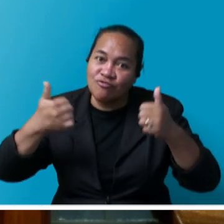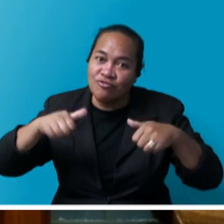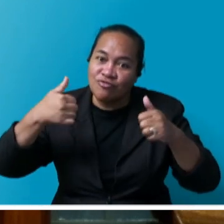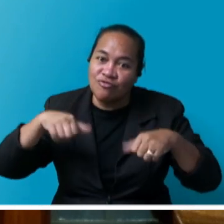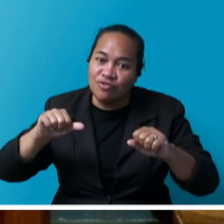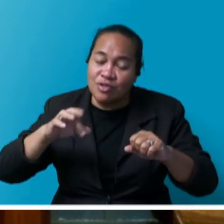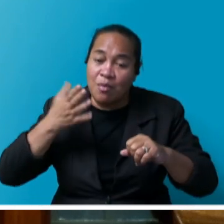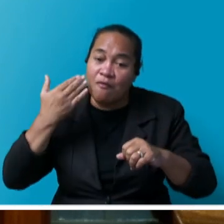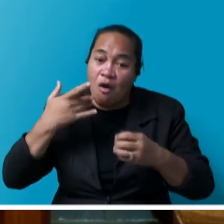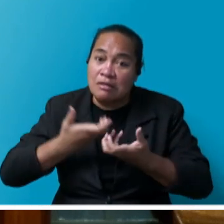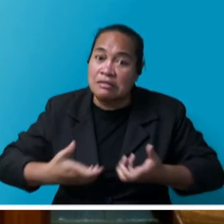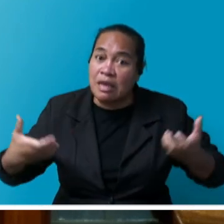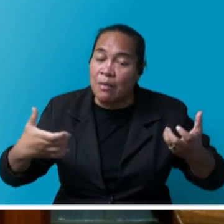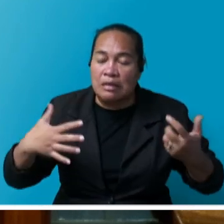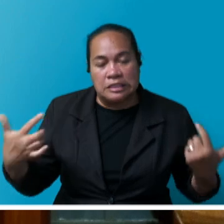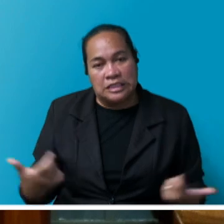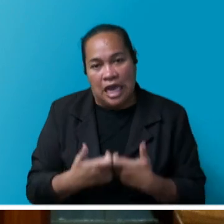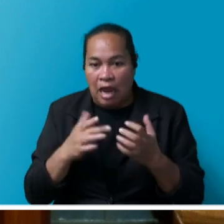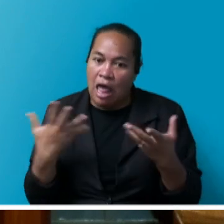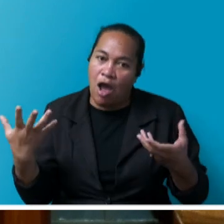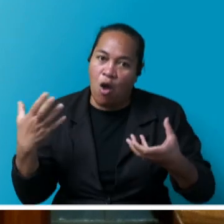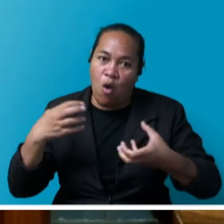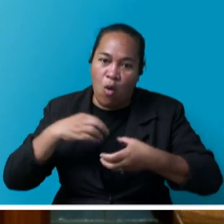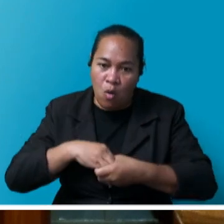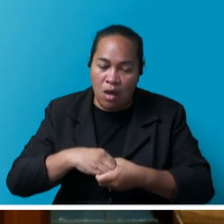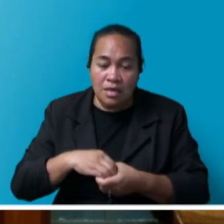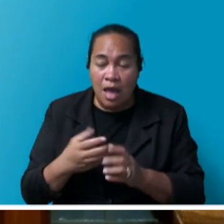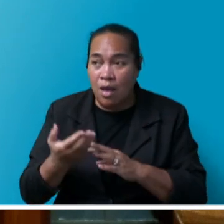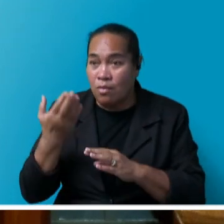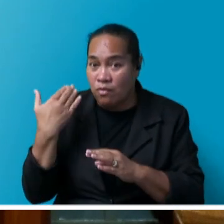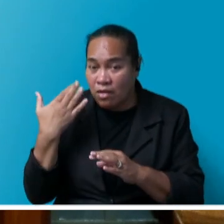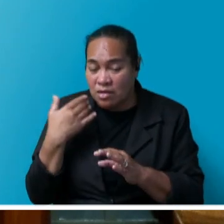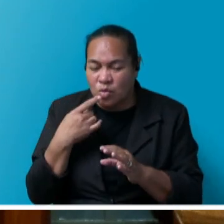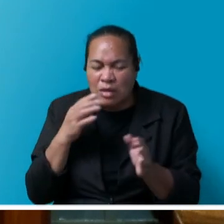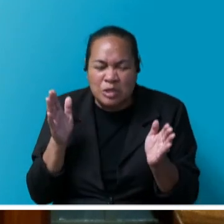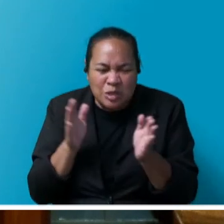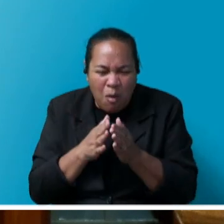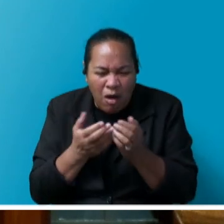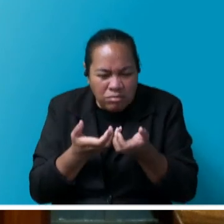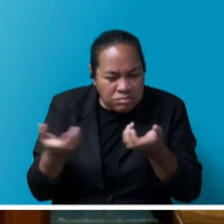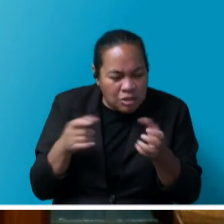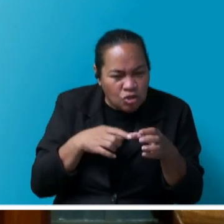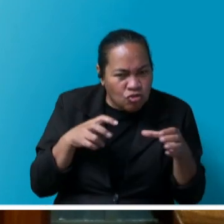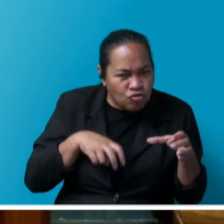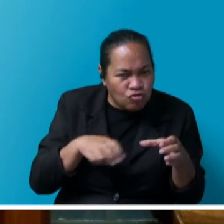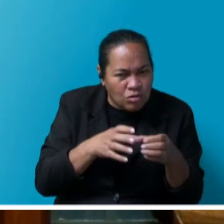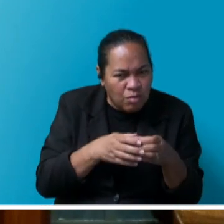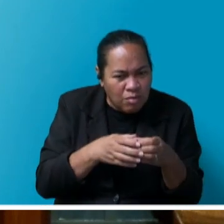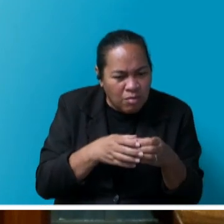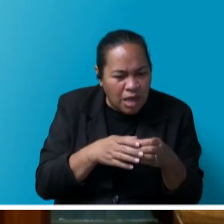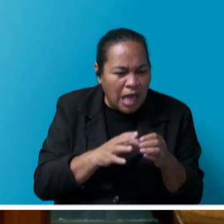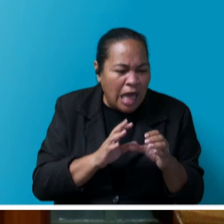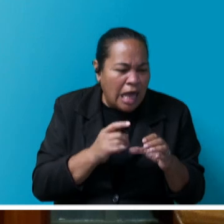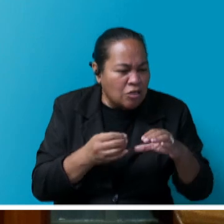been challenging as separate entities. Under the previous leadership, tourism was a small unit, grouped with 7 other departments and